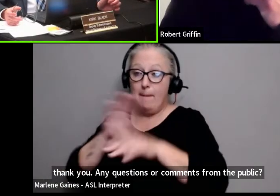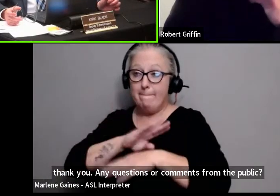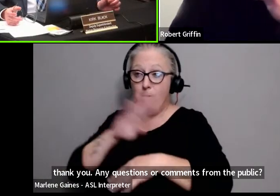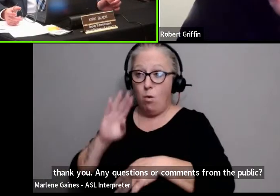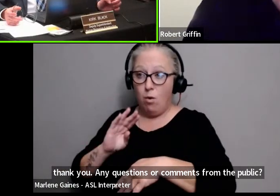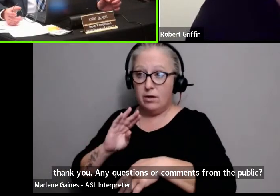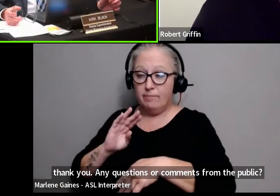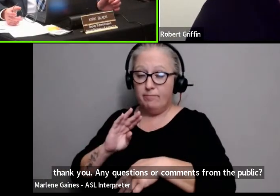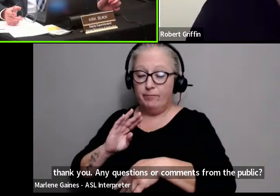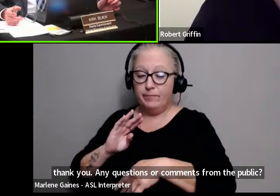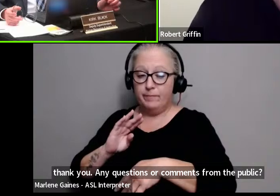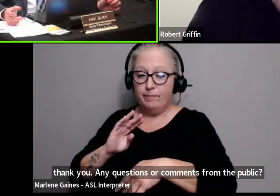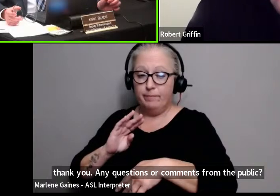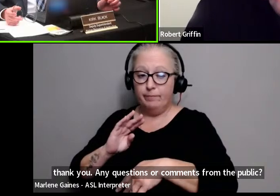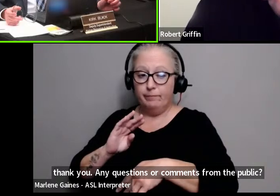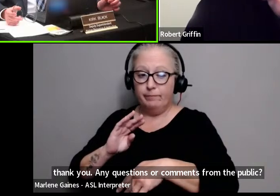board?